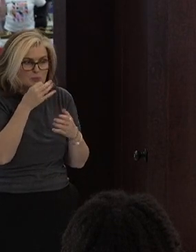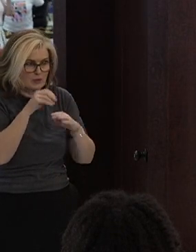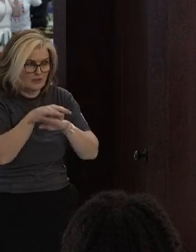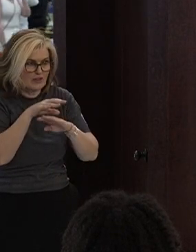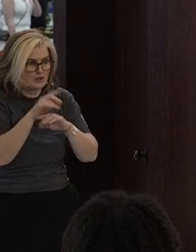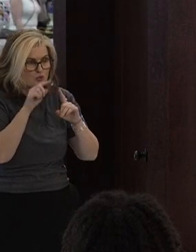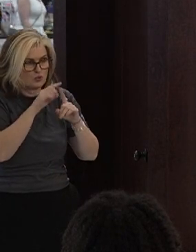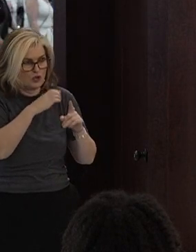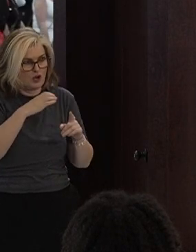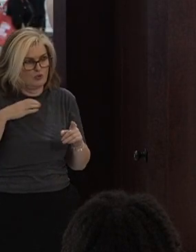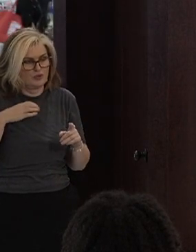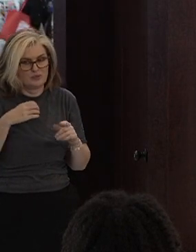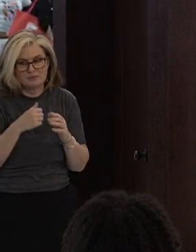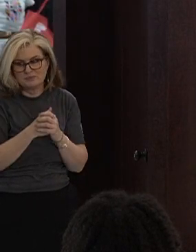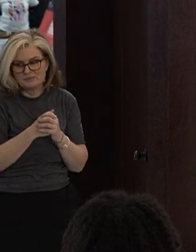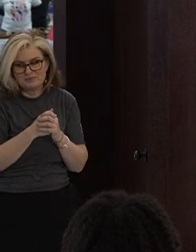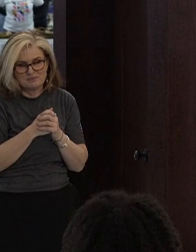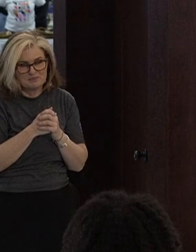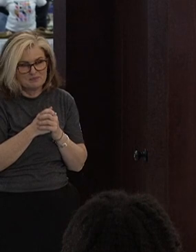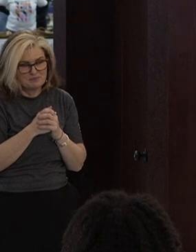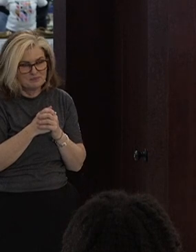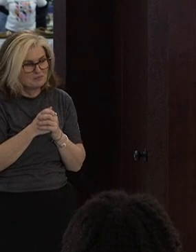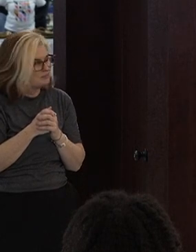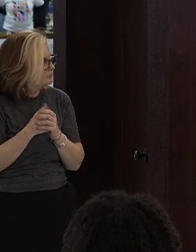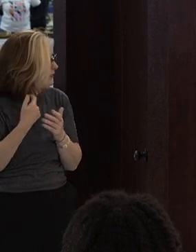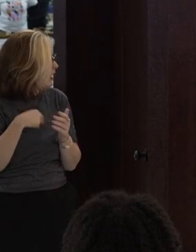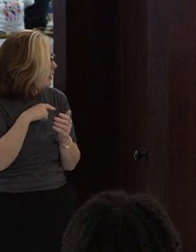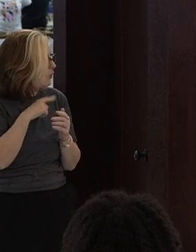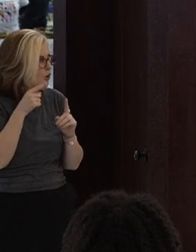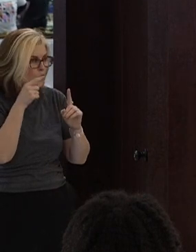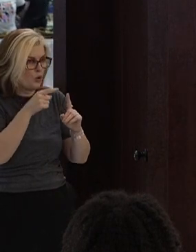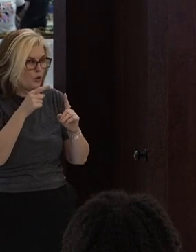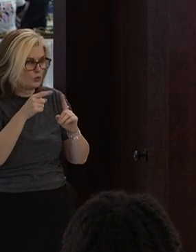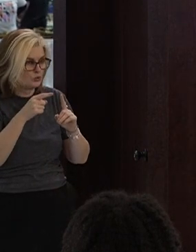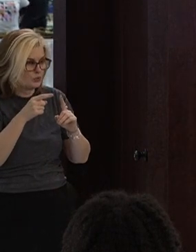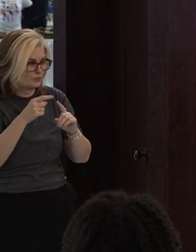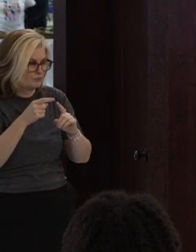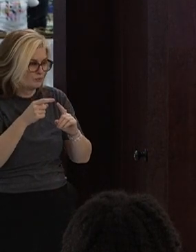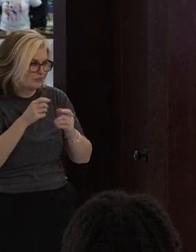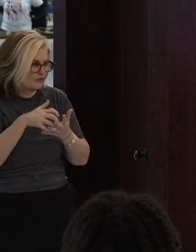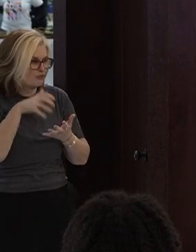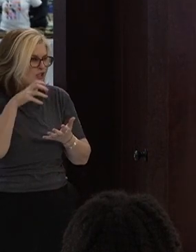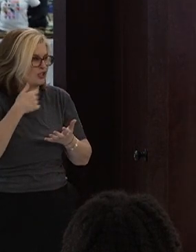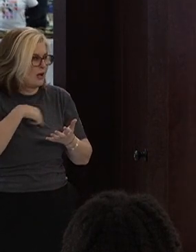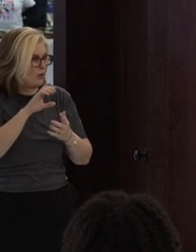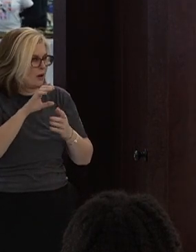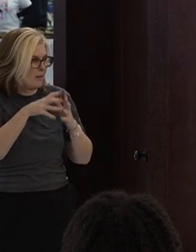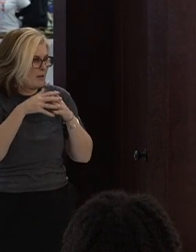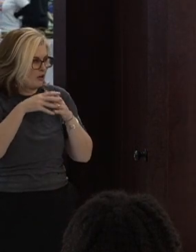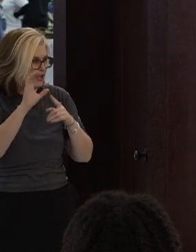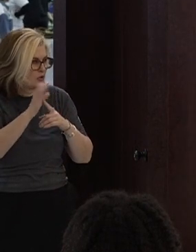to Congress, okay? So our goal is to enrich the nation's culture by